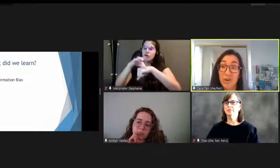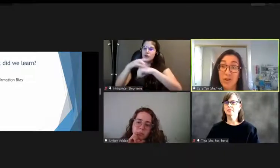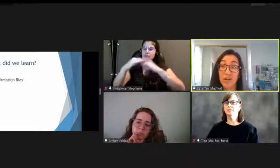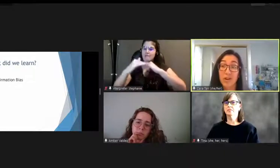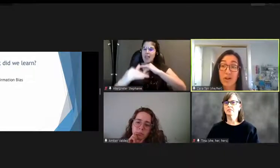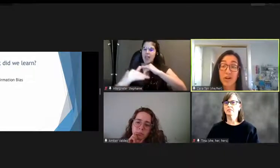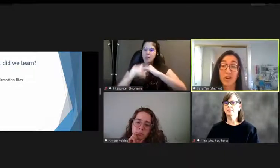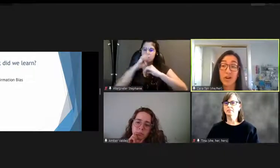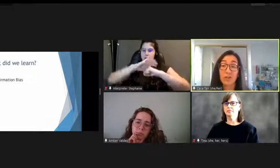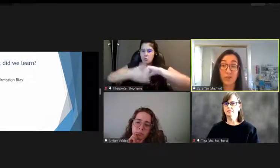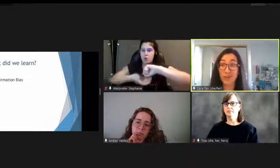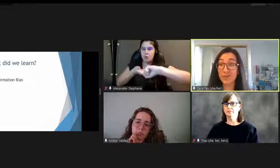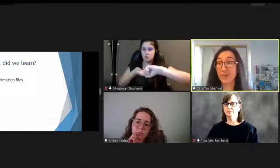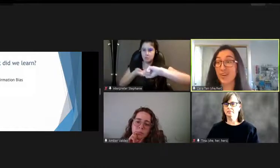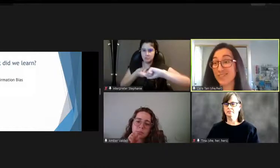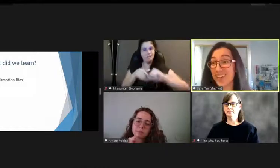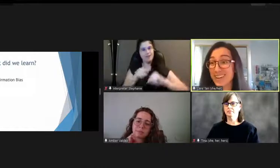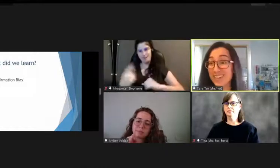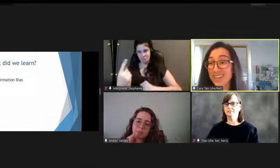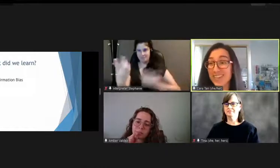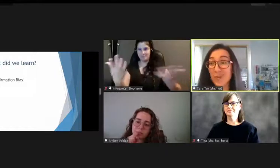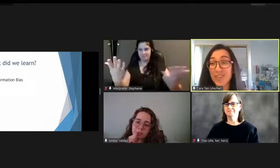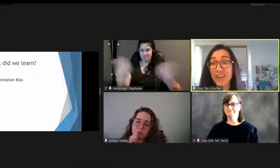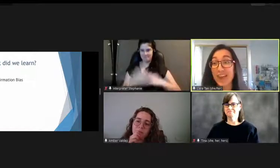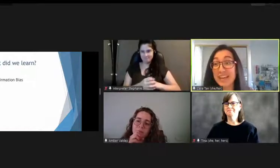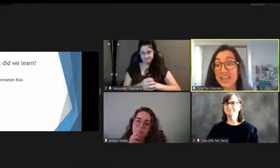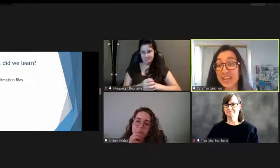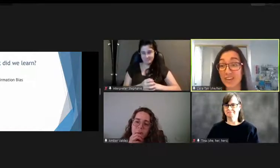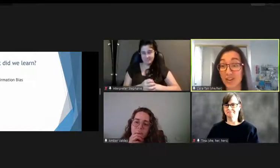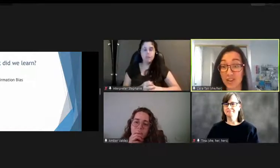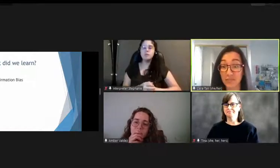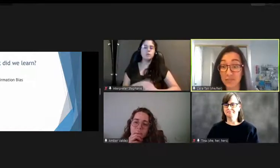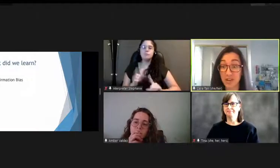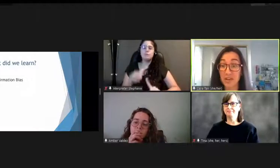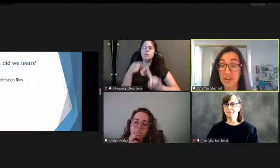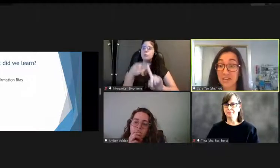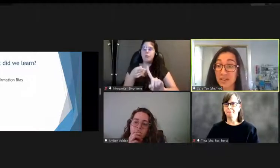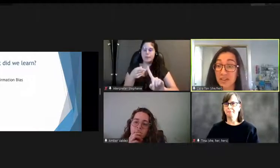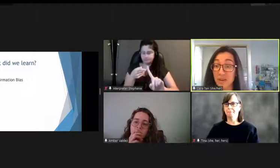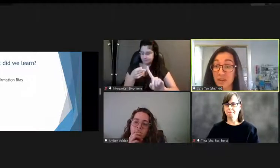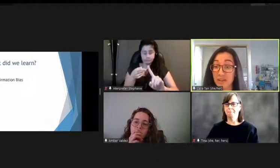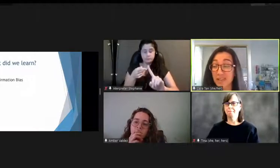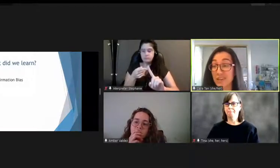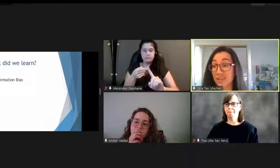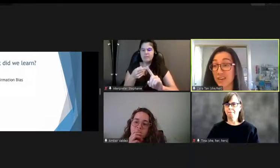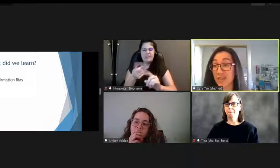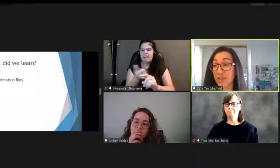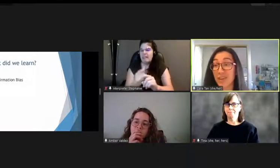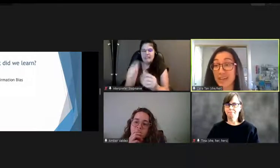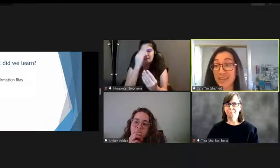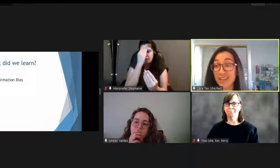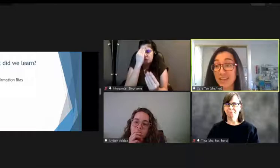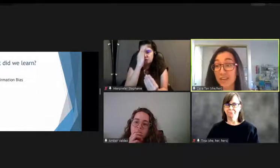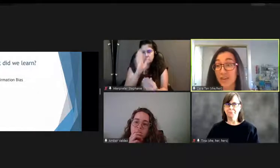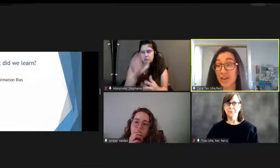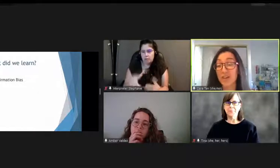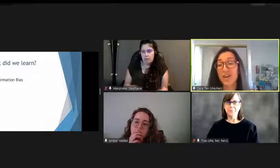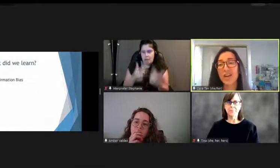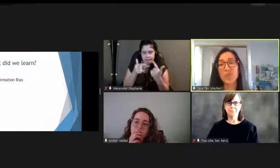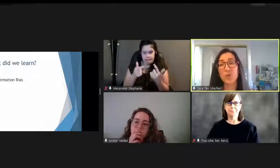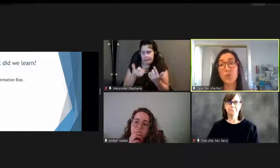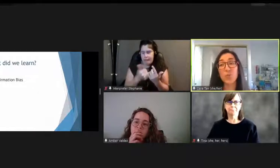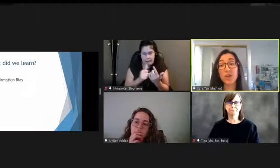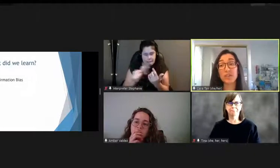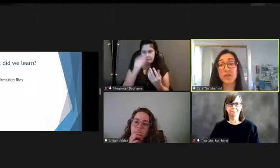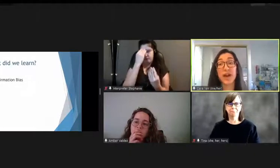So the point I'm trying to make is that with anything in your life, right, exactly what Caitlin is saying, with anything in your life,